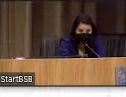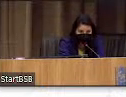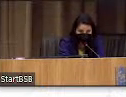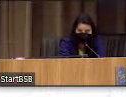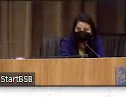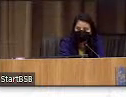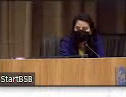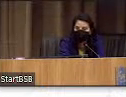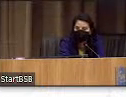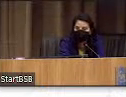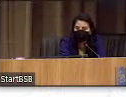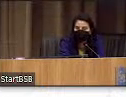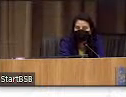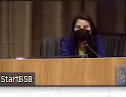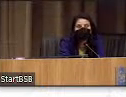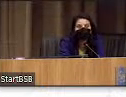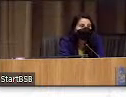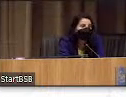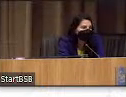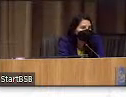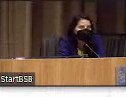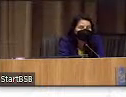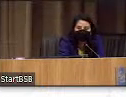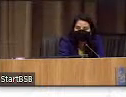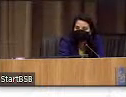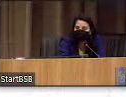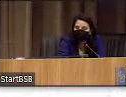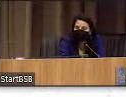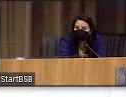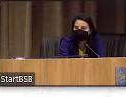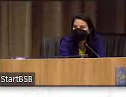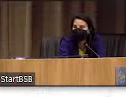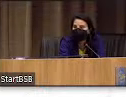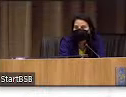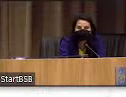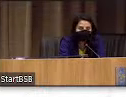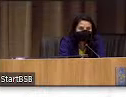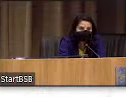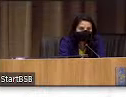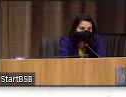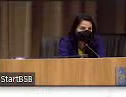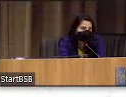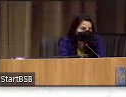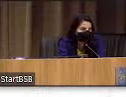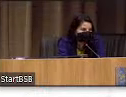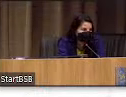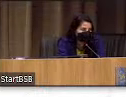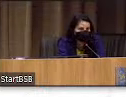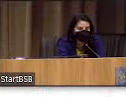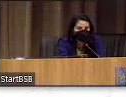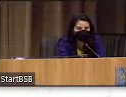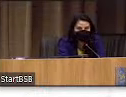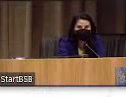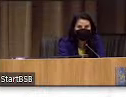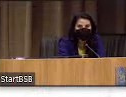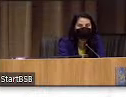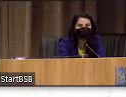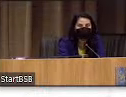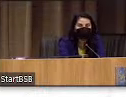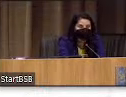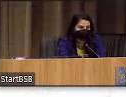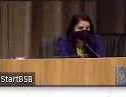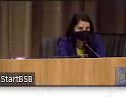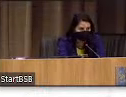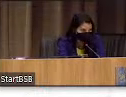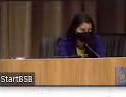a lethality rate of 1.4%. And now, in 2022,